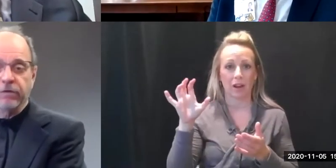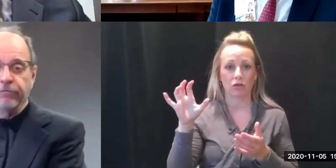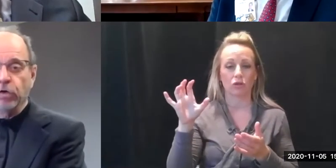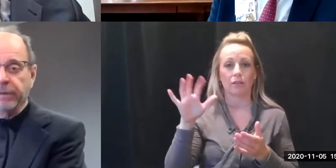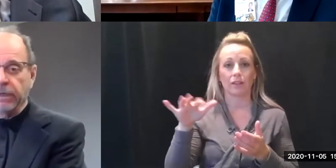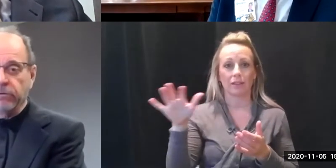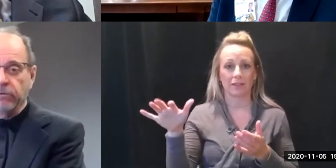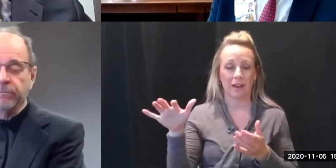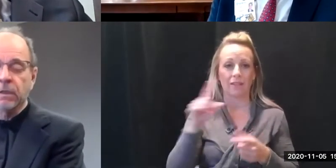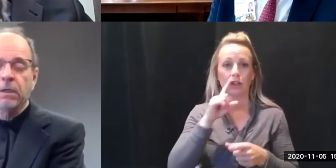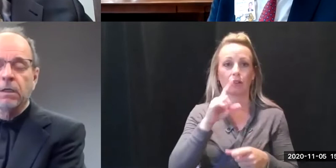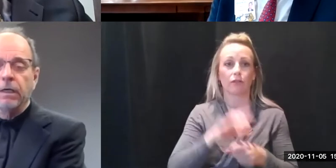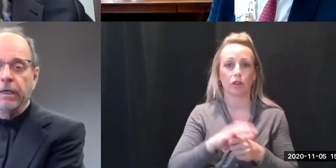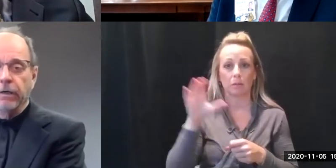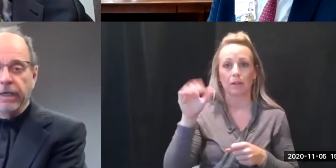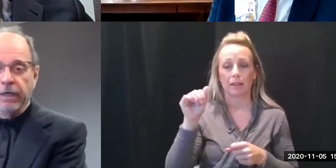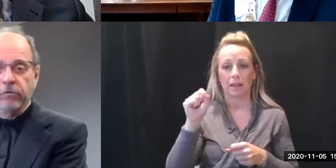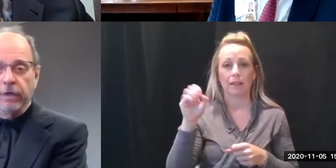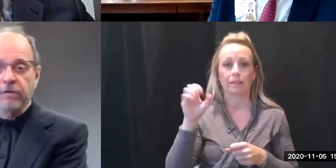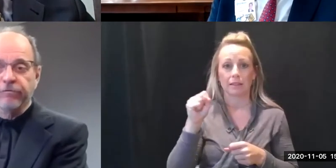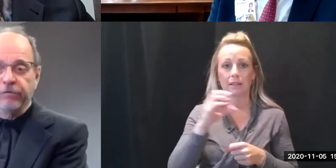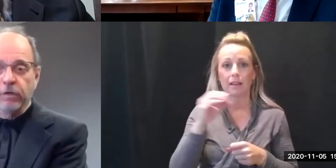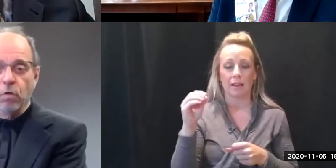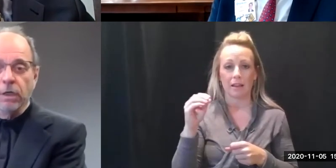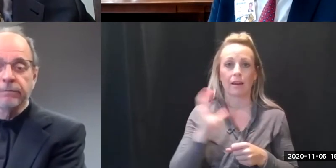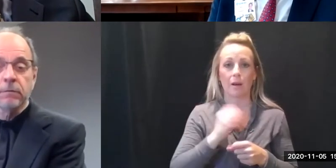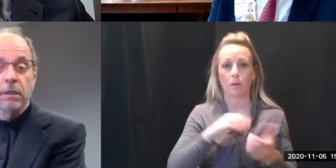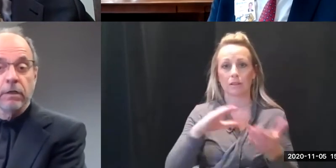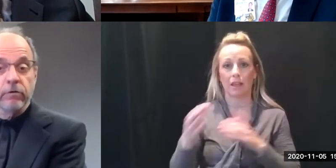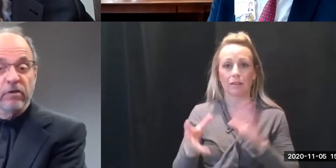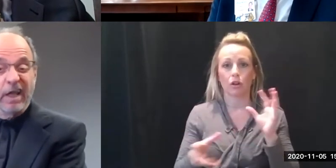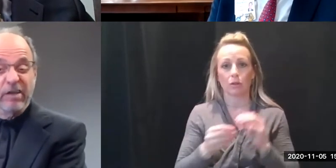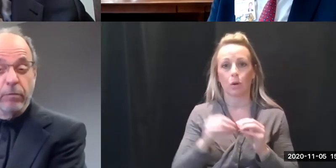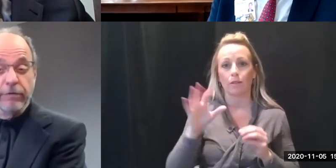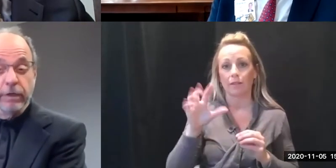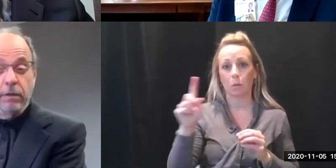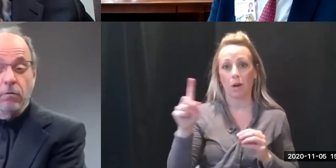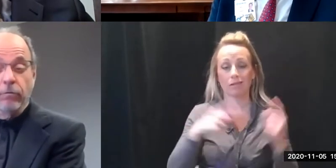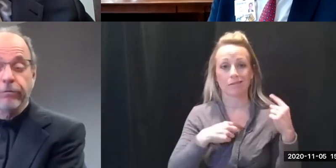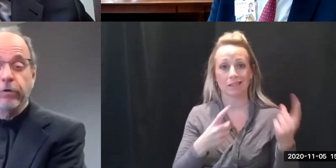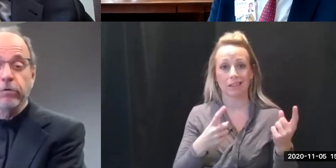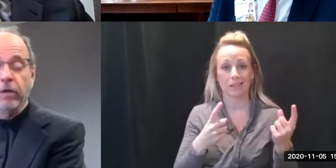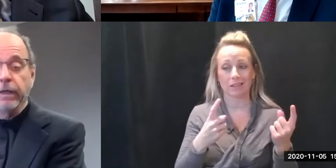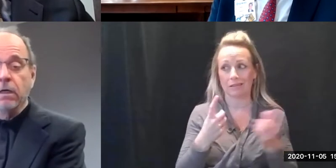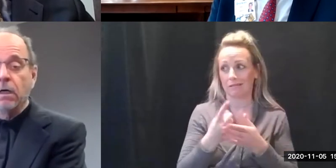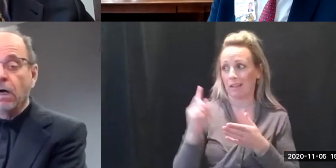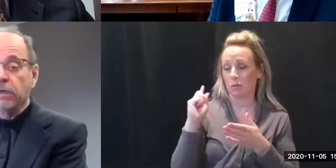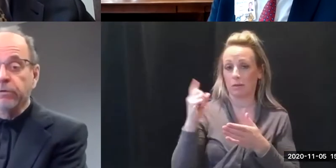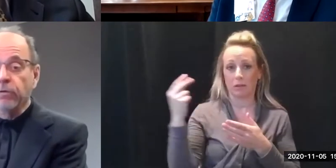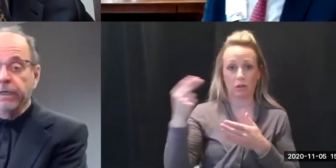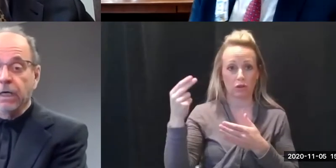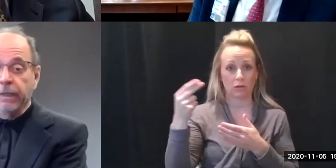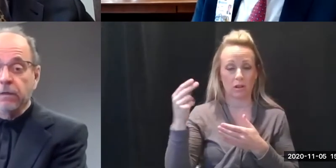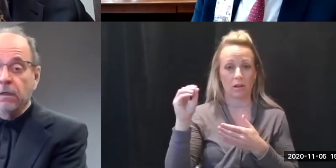5,755 confirmed cases, and our deaths are at 51. Since our last briefing on Thursday,